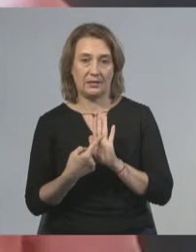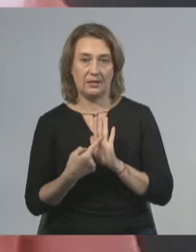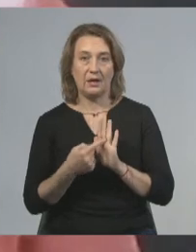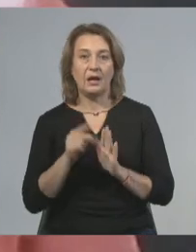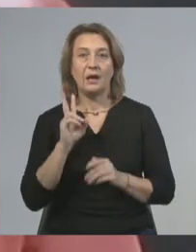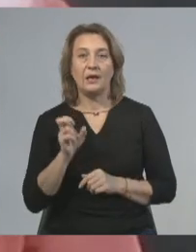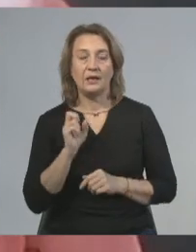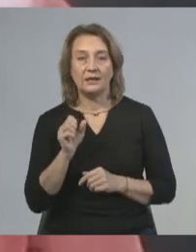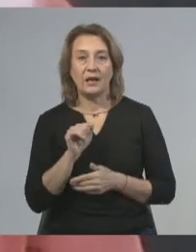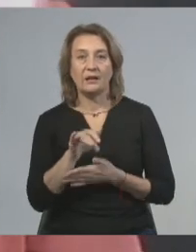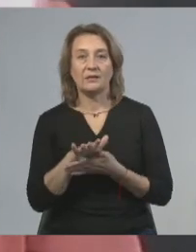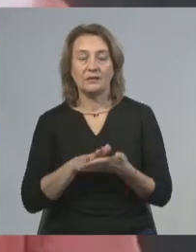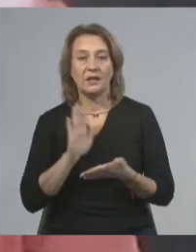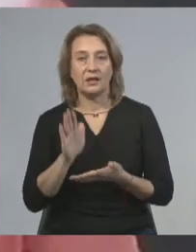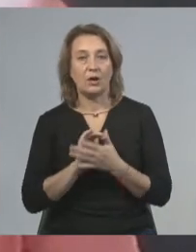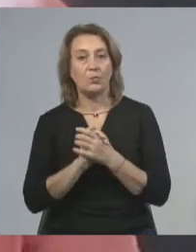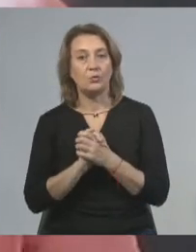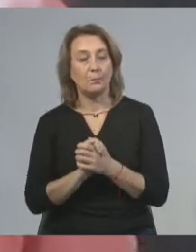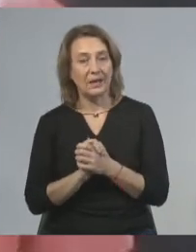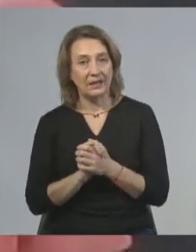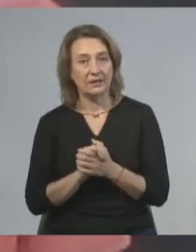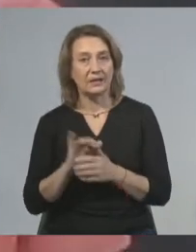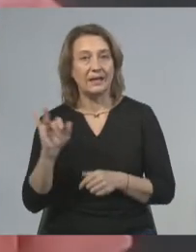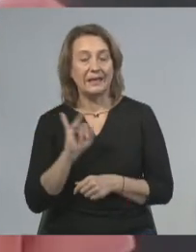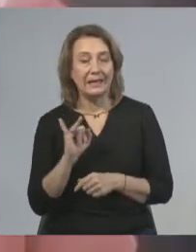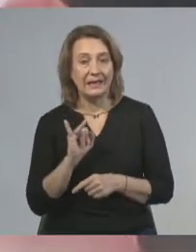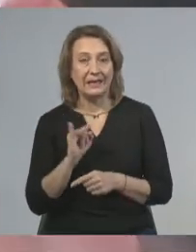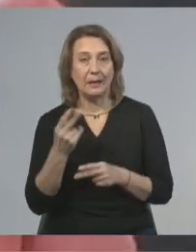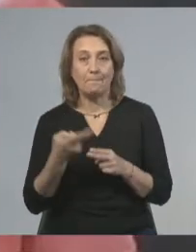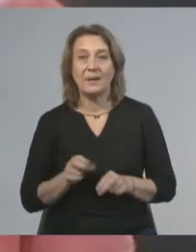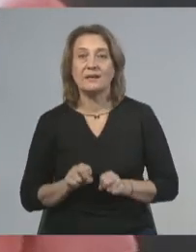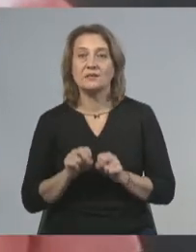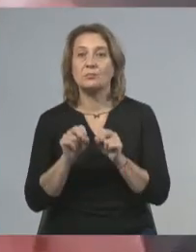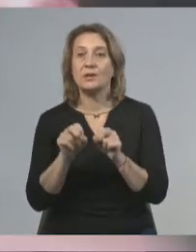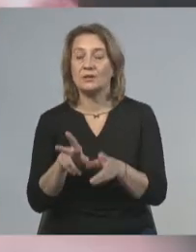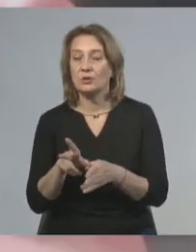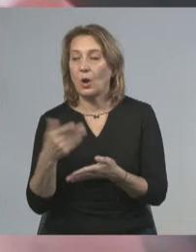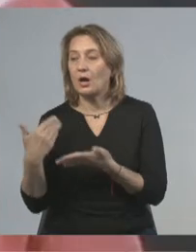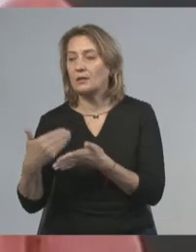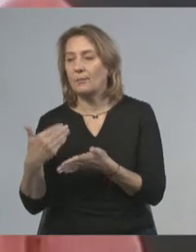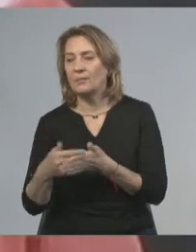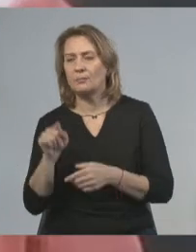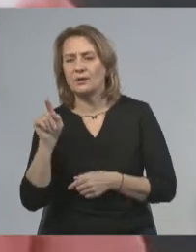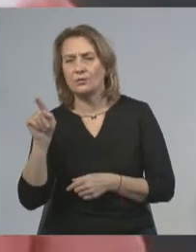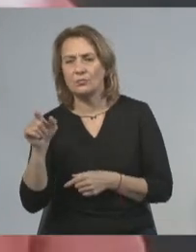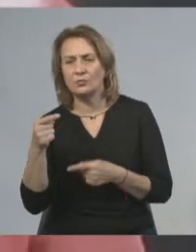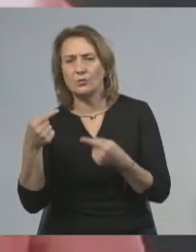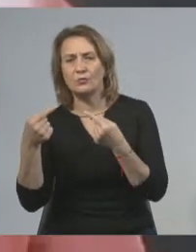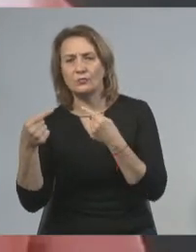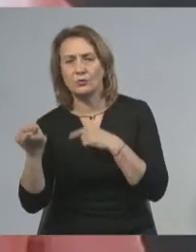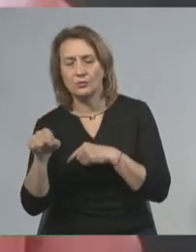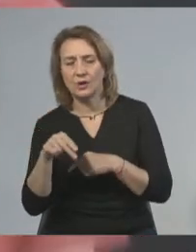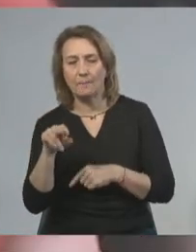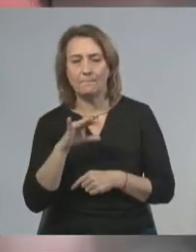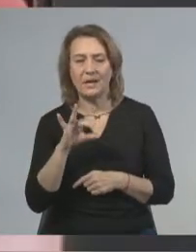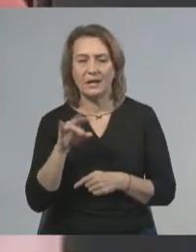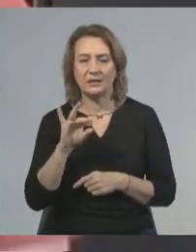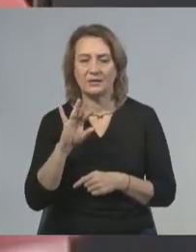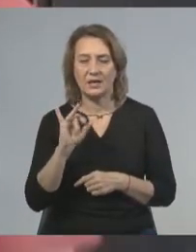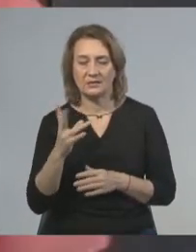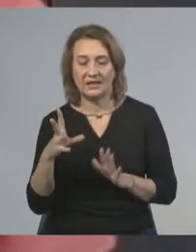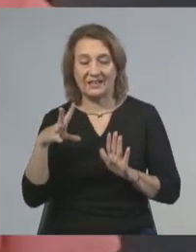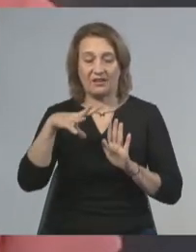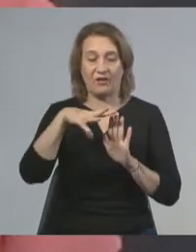issue because if there are no active hostilities everything is okay but in